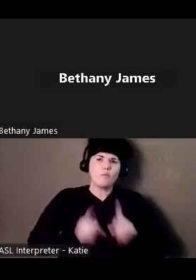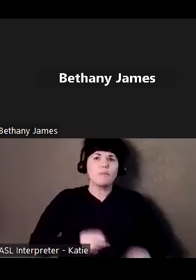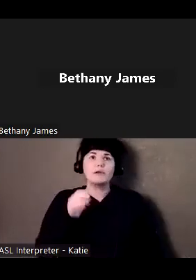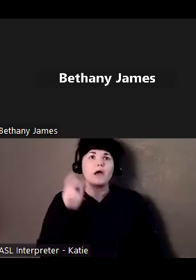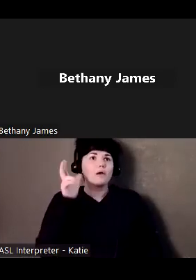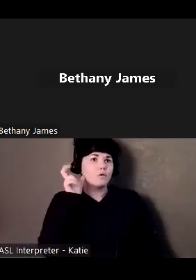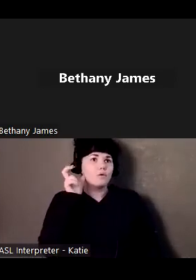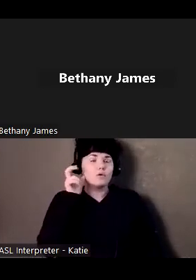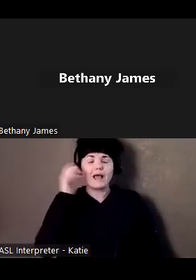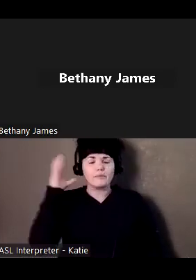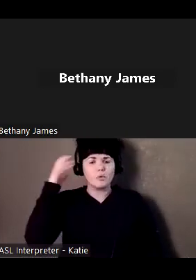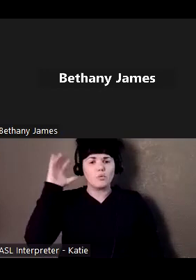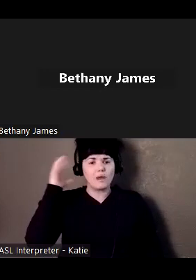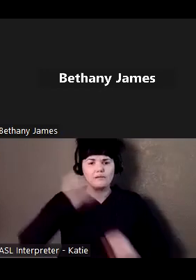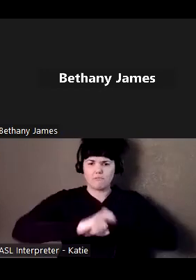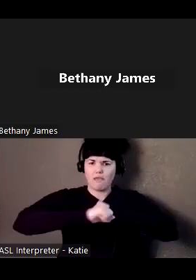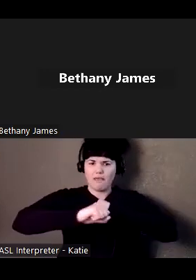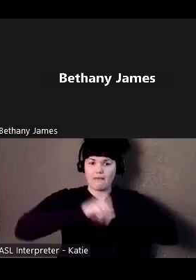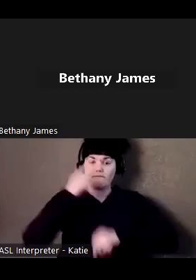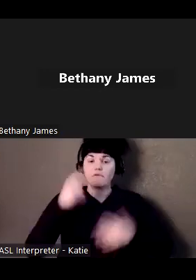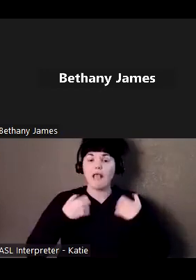healthcare system, and